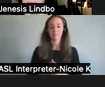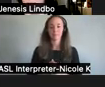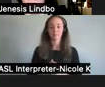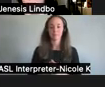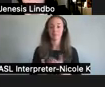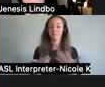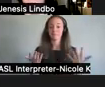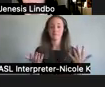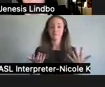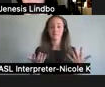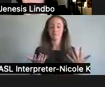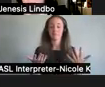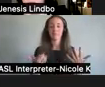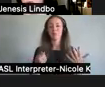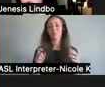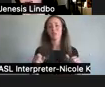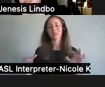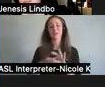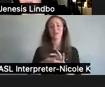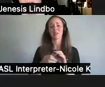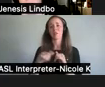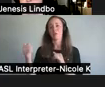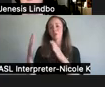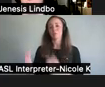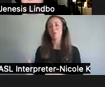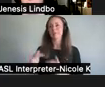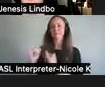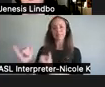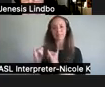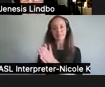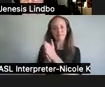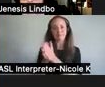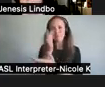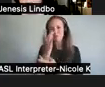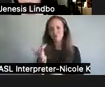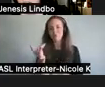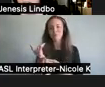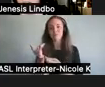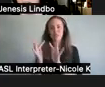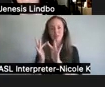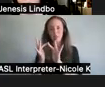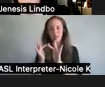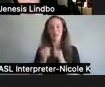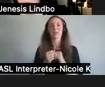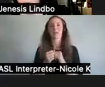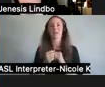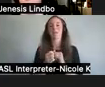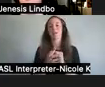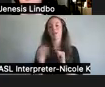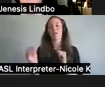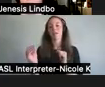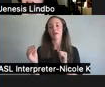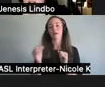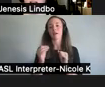And it allows you to connect with other people who have similar interests through the internets and allows you to create